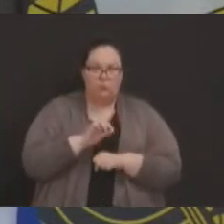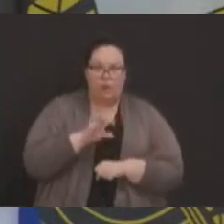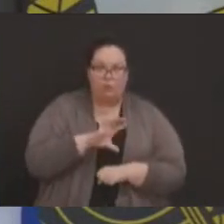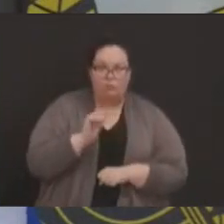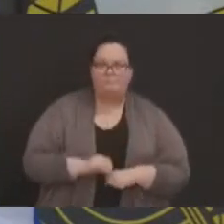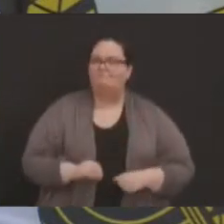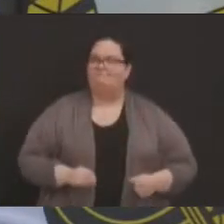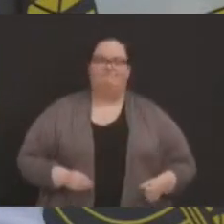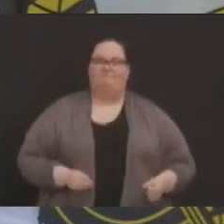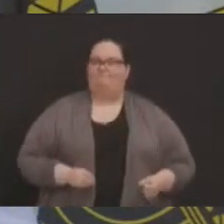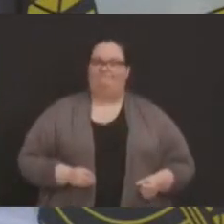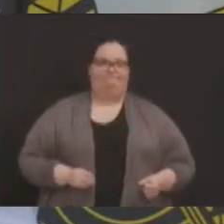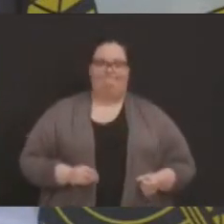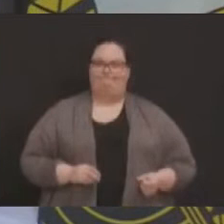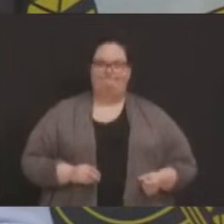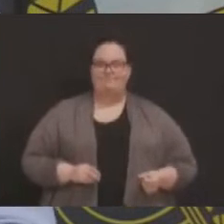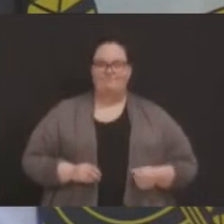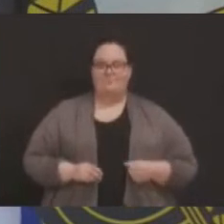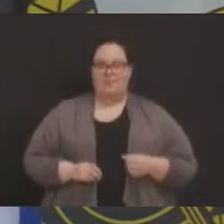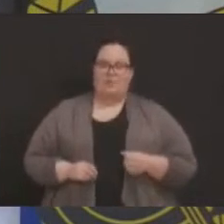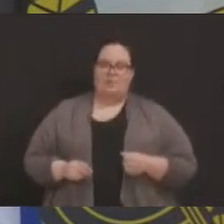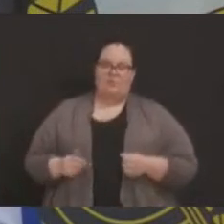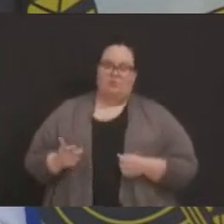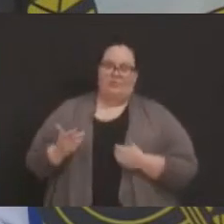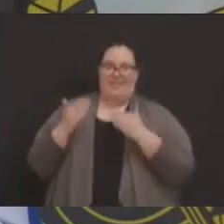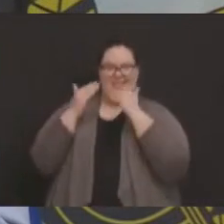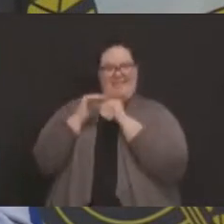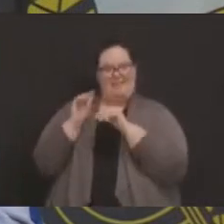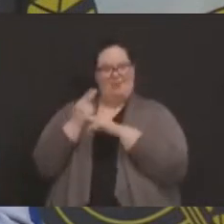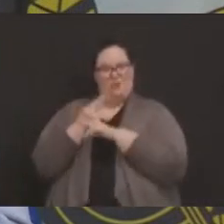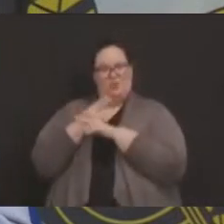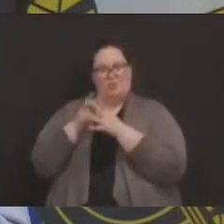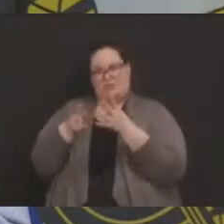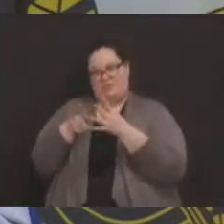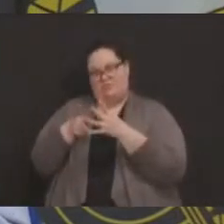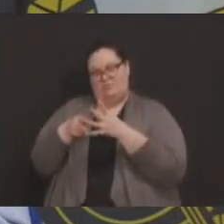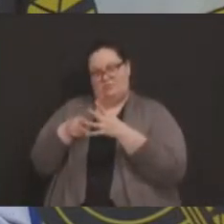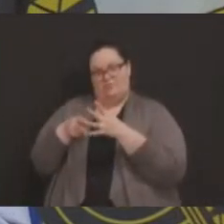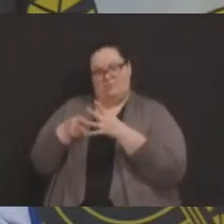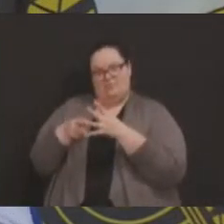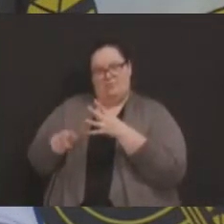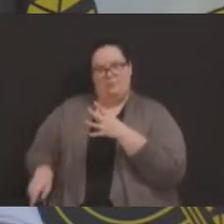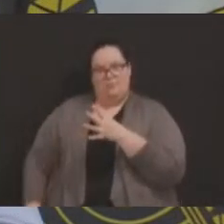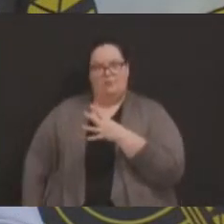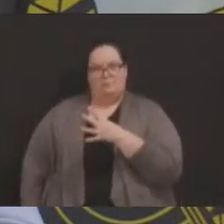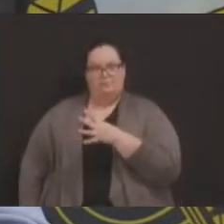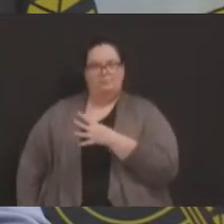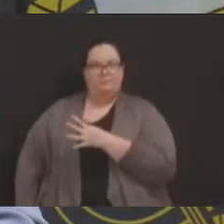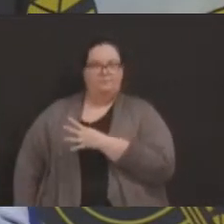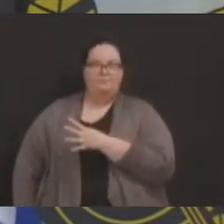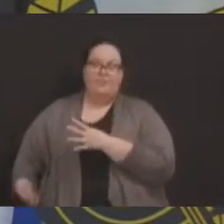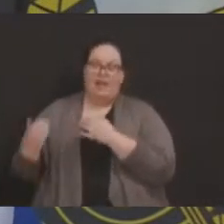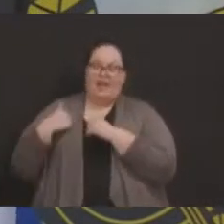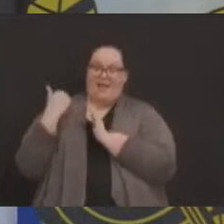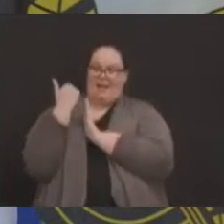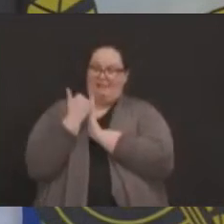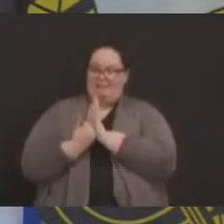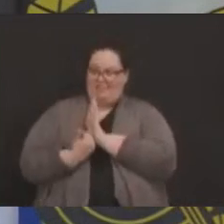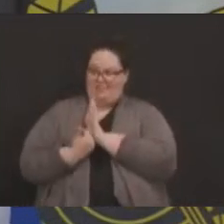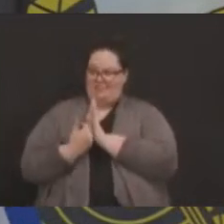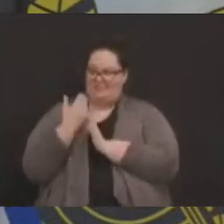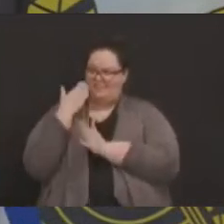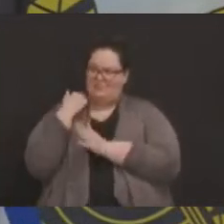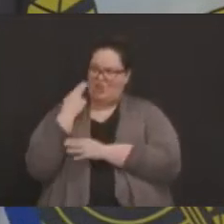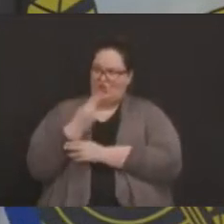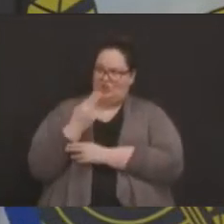list last Thursday and Friday. I don't know if I have all of the lists of how we're going to use it, but I do have